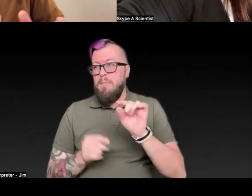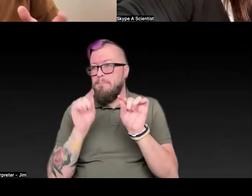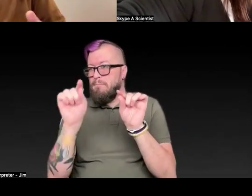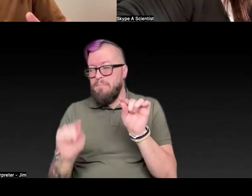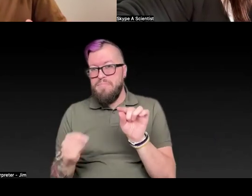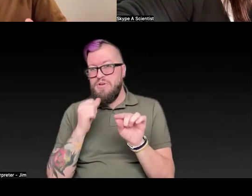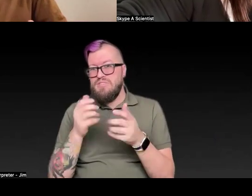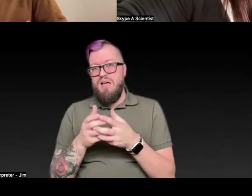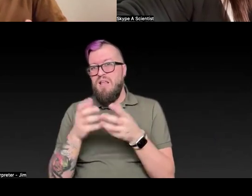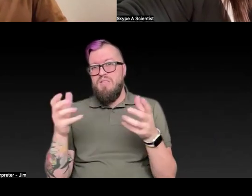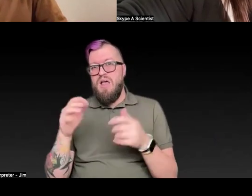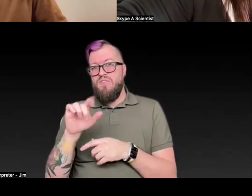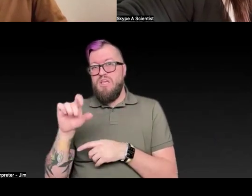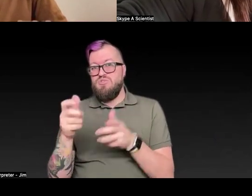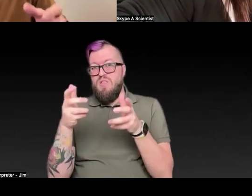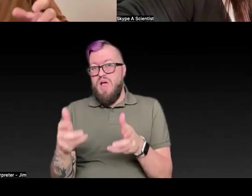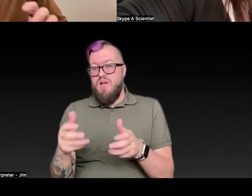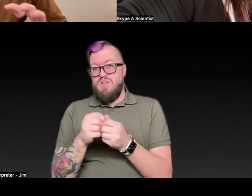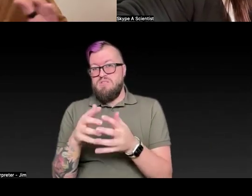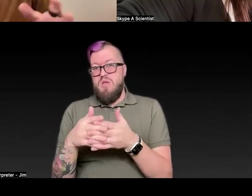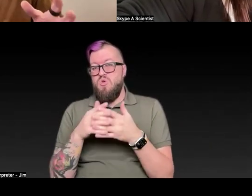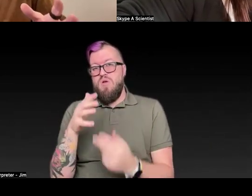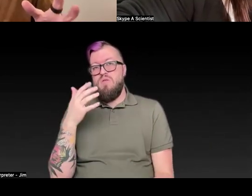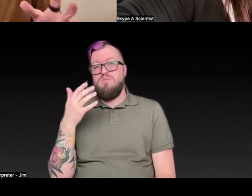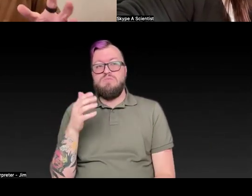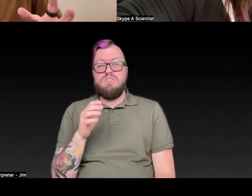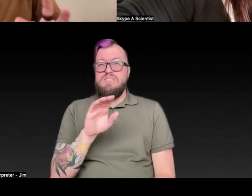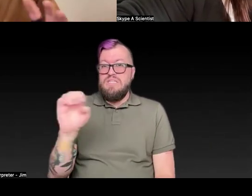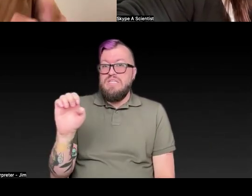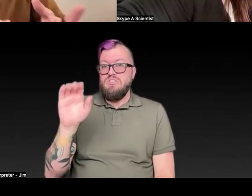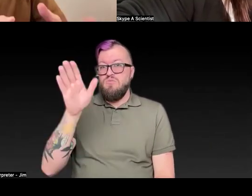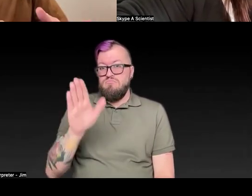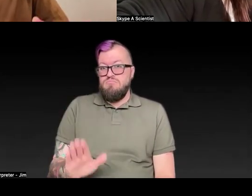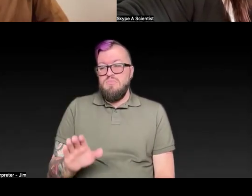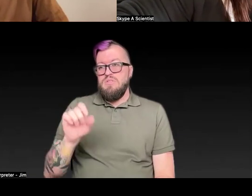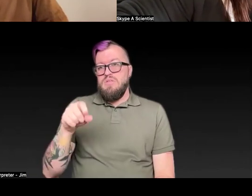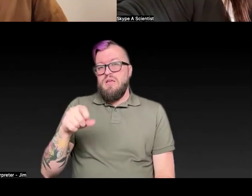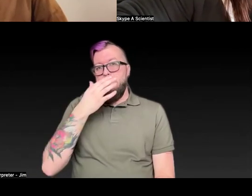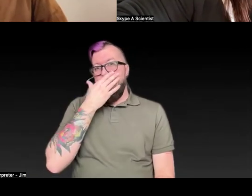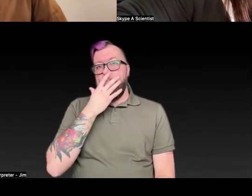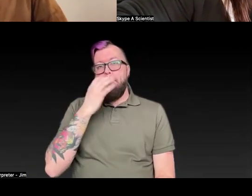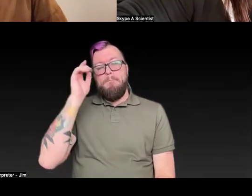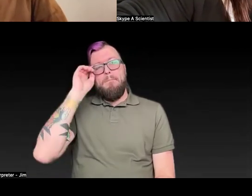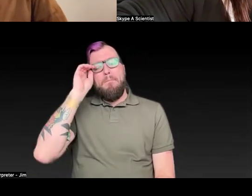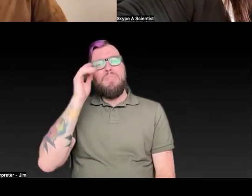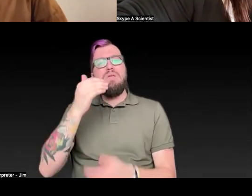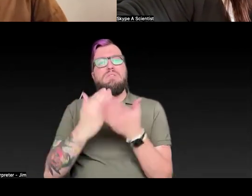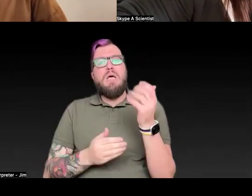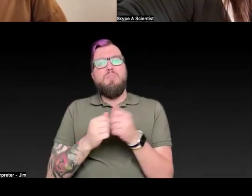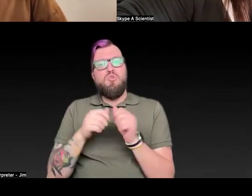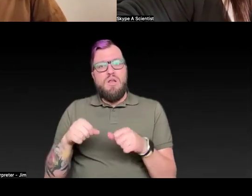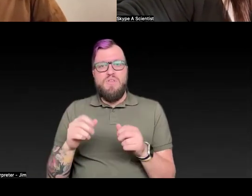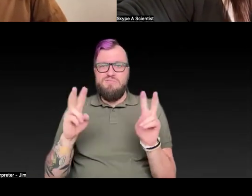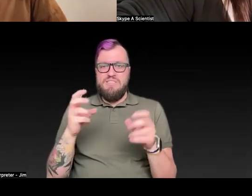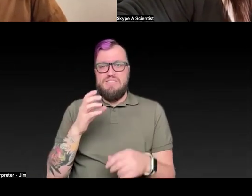of eels left in the U.S. at this point. There are some on the East Coast, and there's some places where you can do sort of citizen science work.